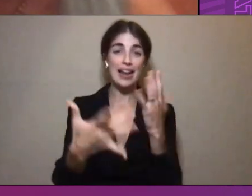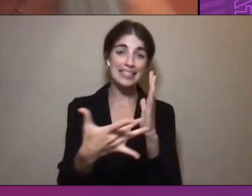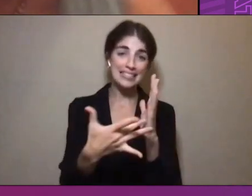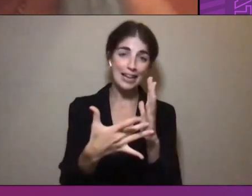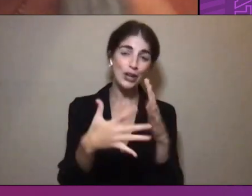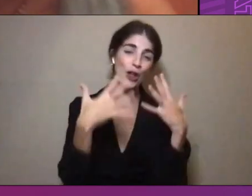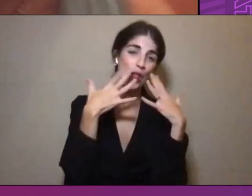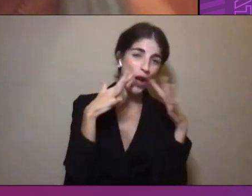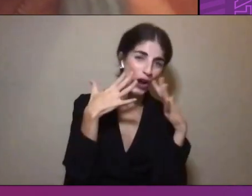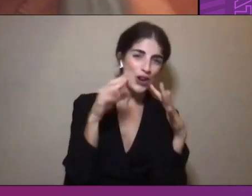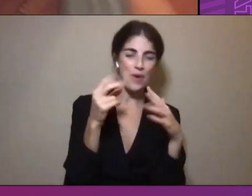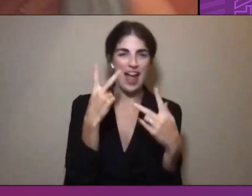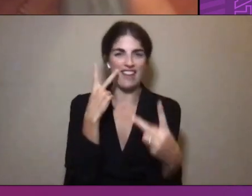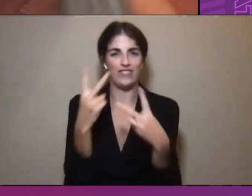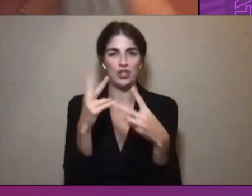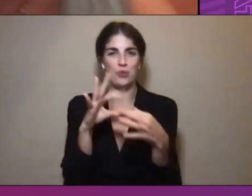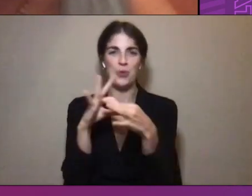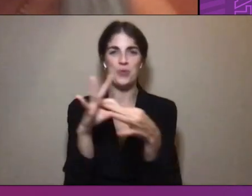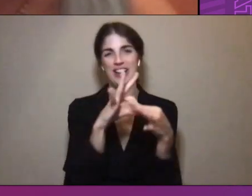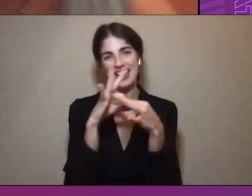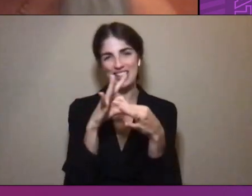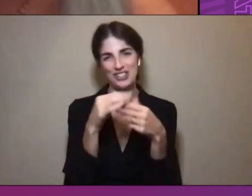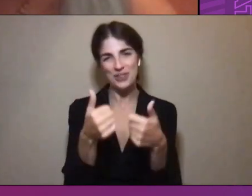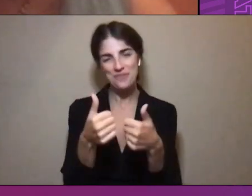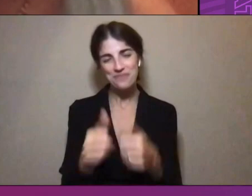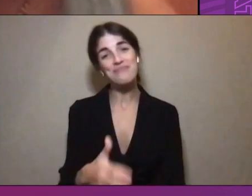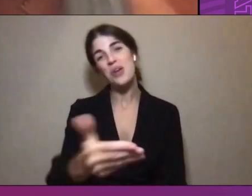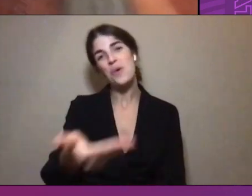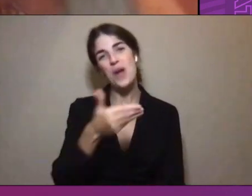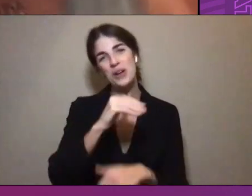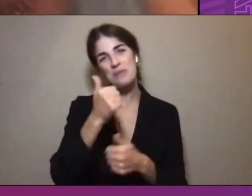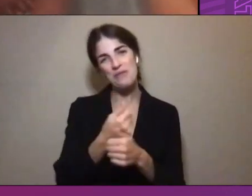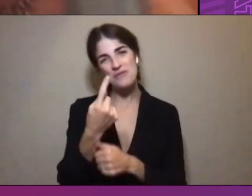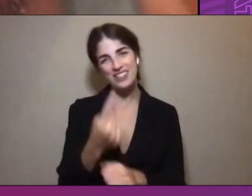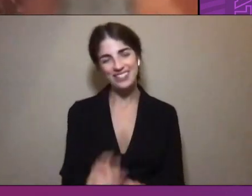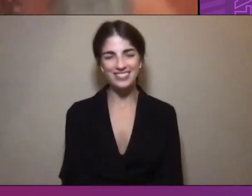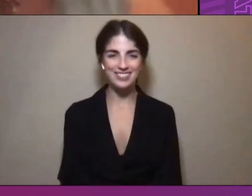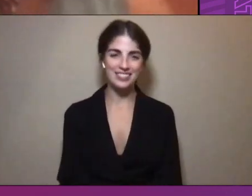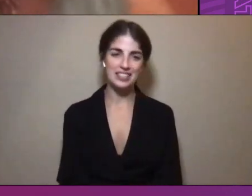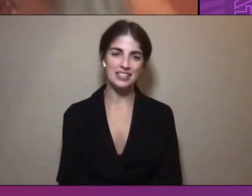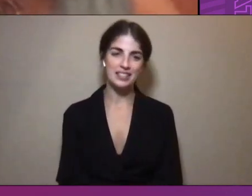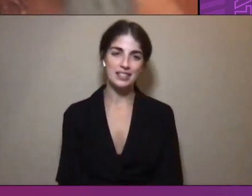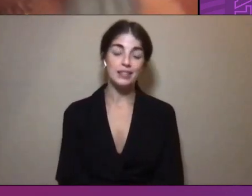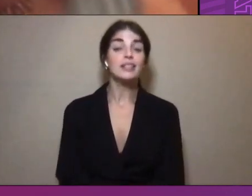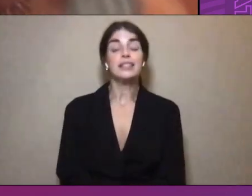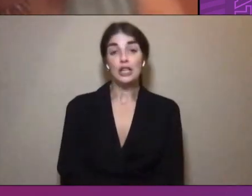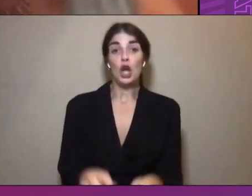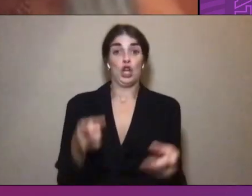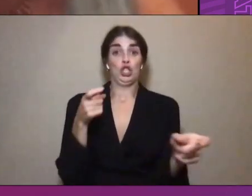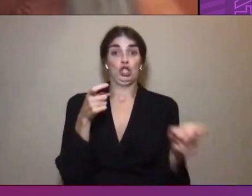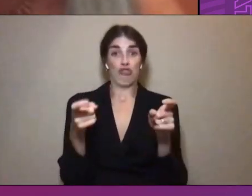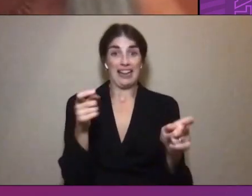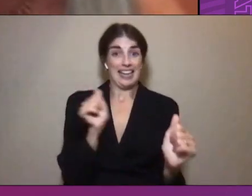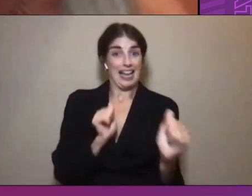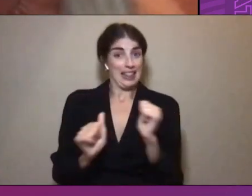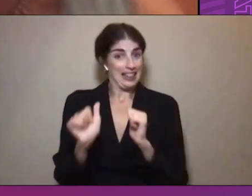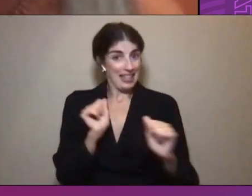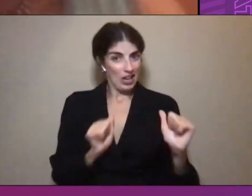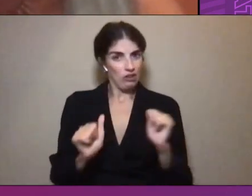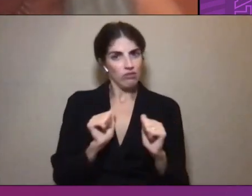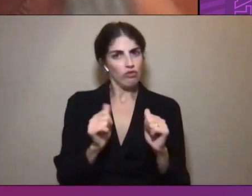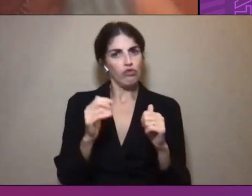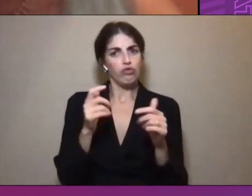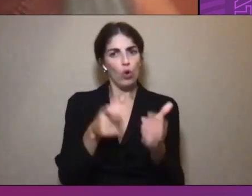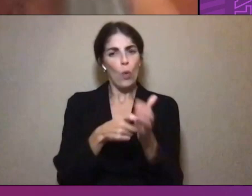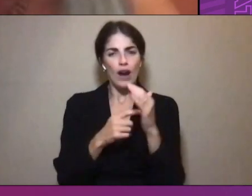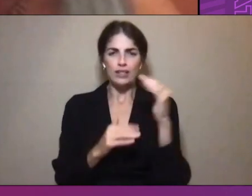and visual coordination. Welcome all. Directing a theatrical production requires a balance of many